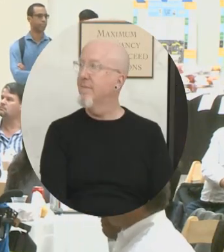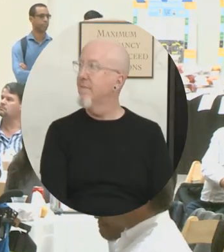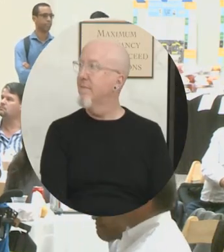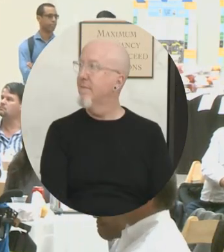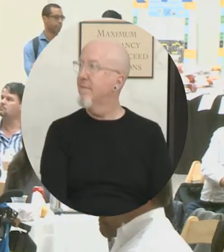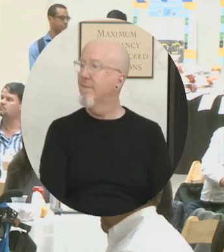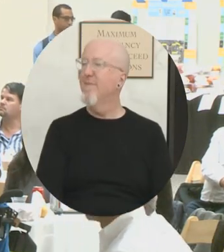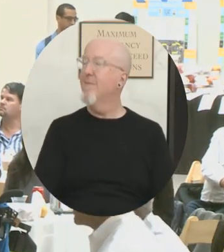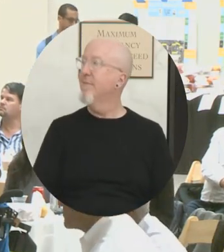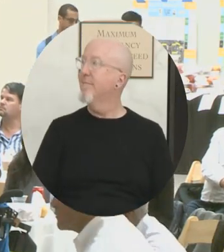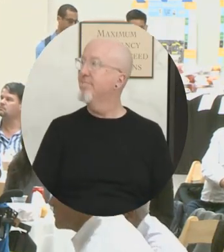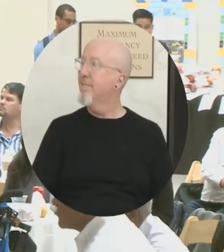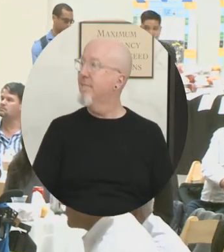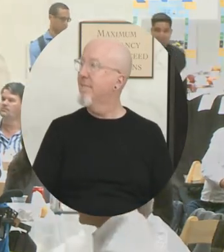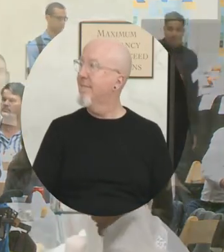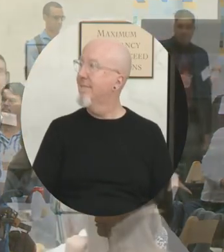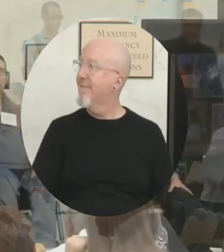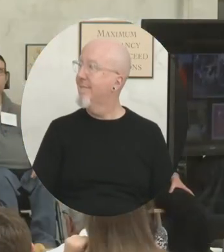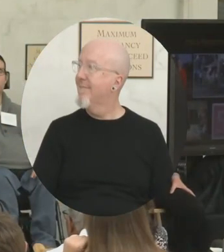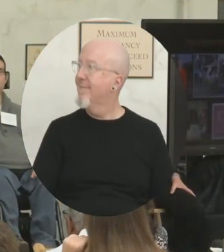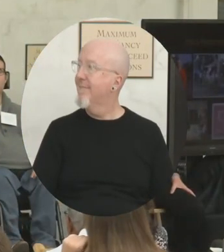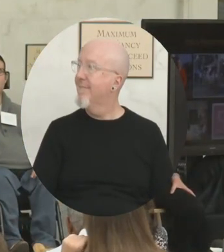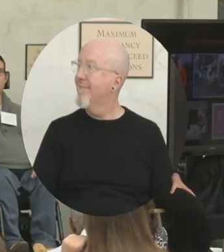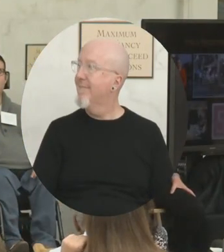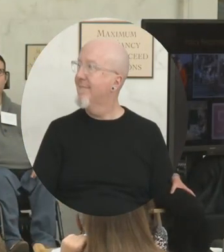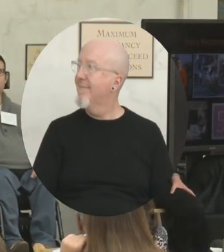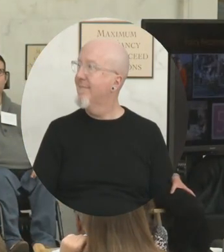Okay, so giving